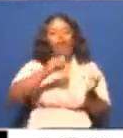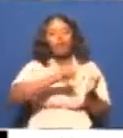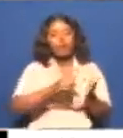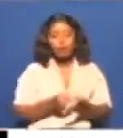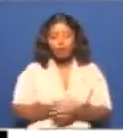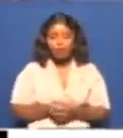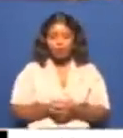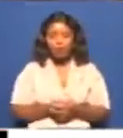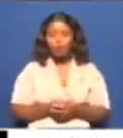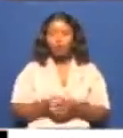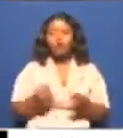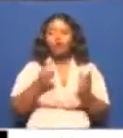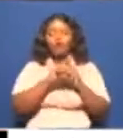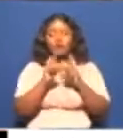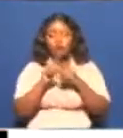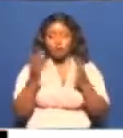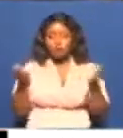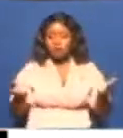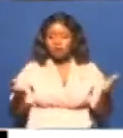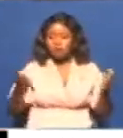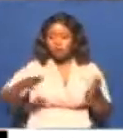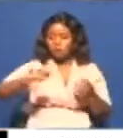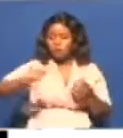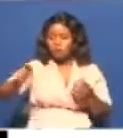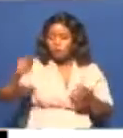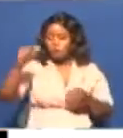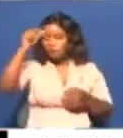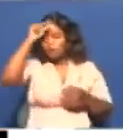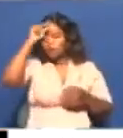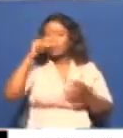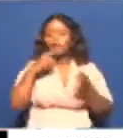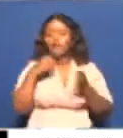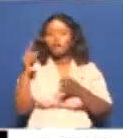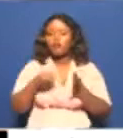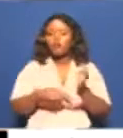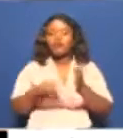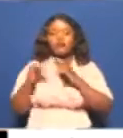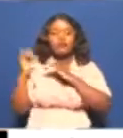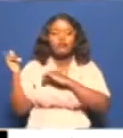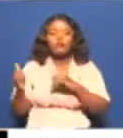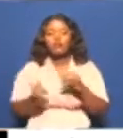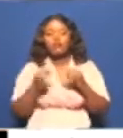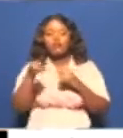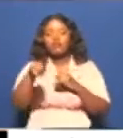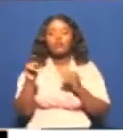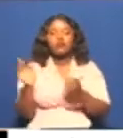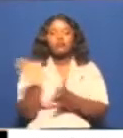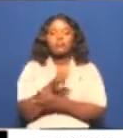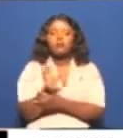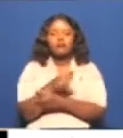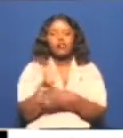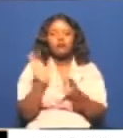Despite this, the county government is adamant that it will not reintroduce a fish ban as a means to restock the lake.